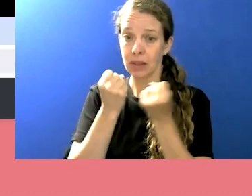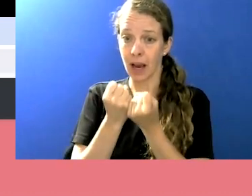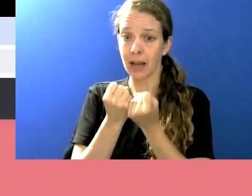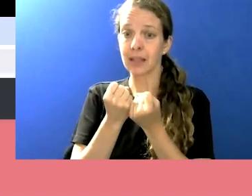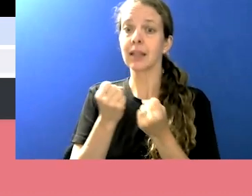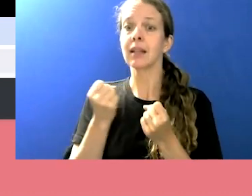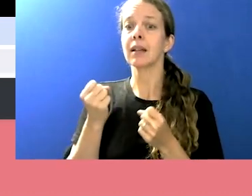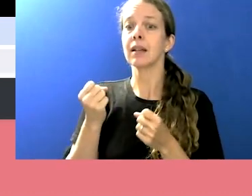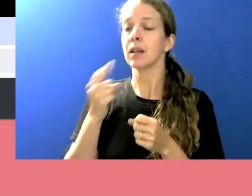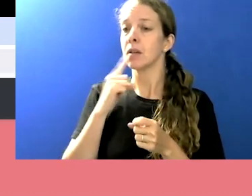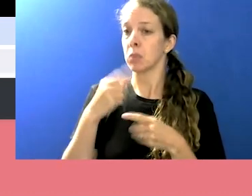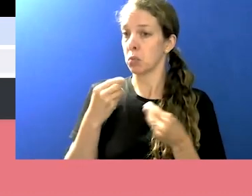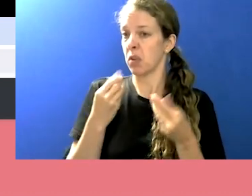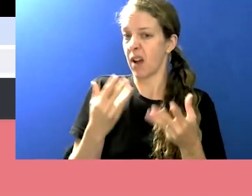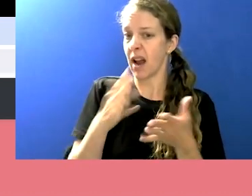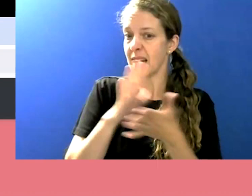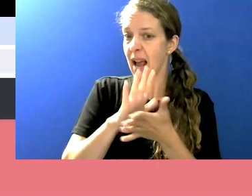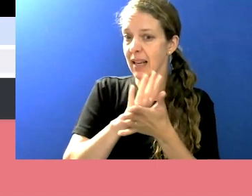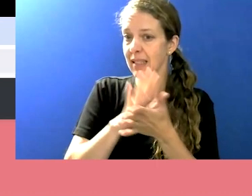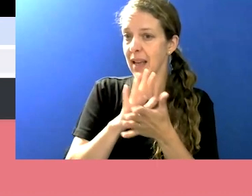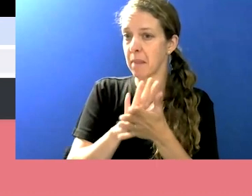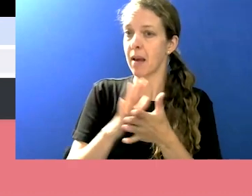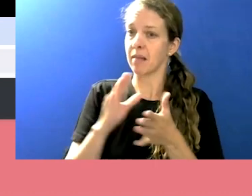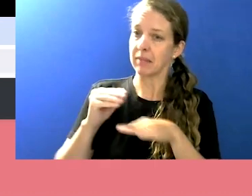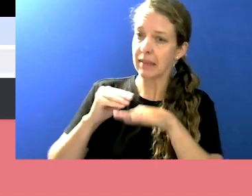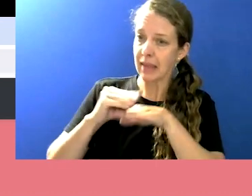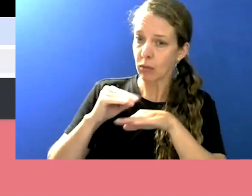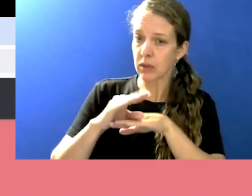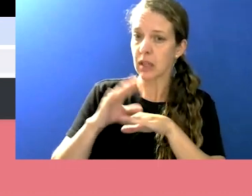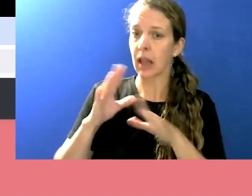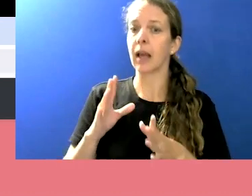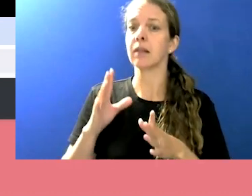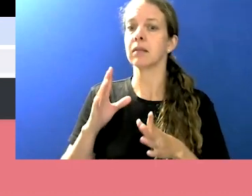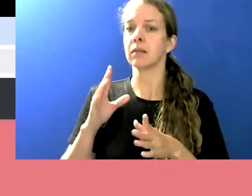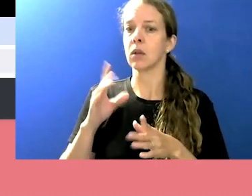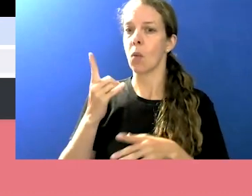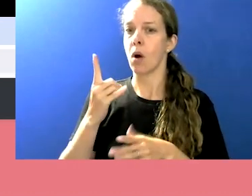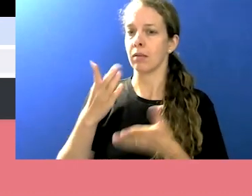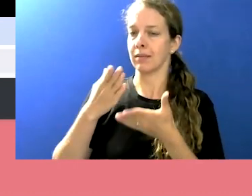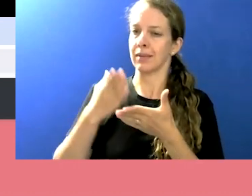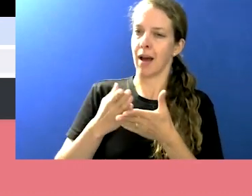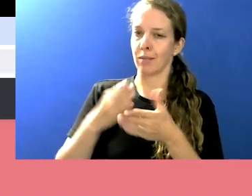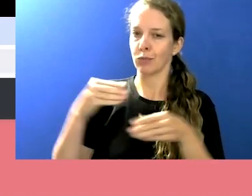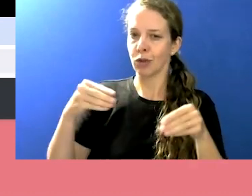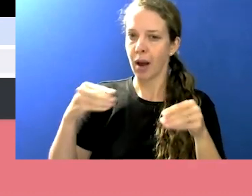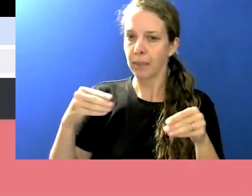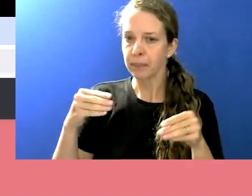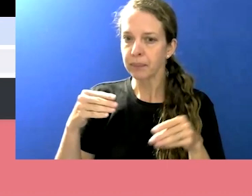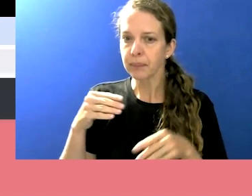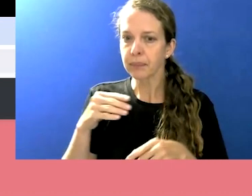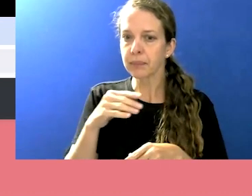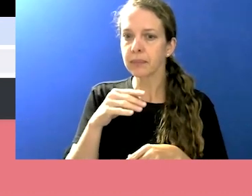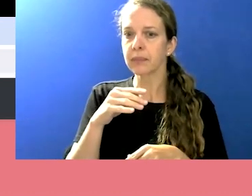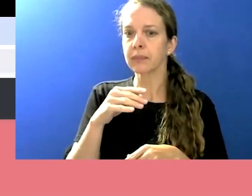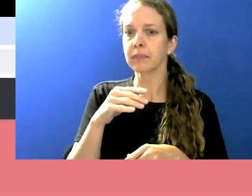providing academic counseling, also like kind of like a one-stop shop where we also do provide FAFSA and DREAM Act assistance,